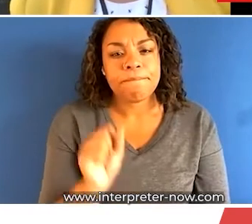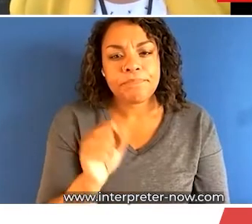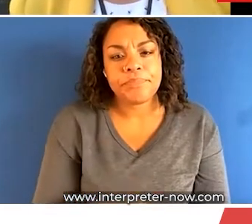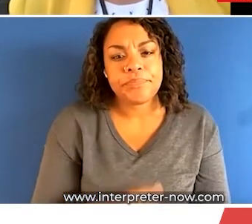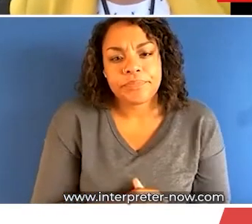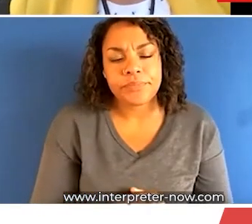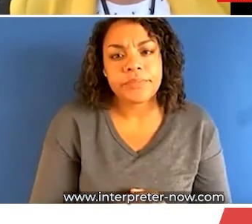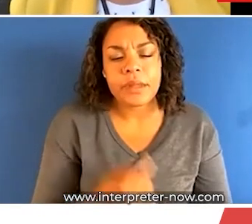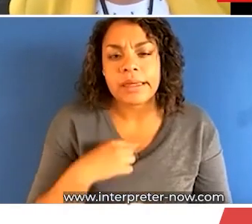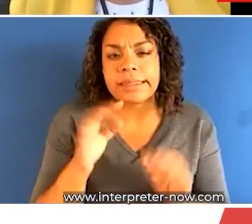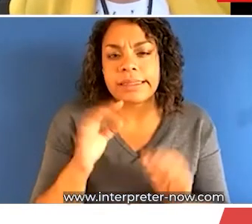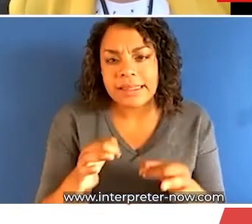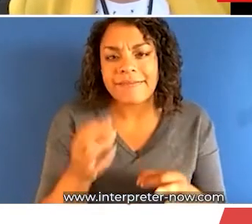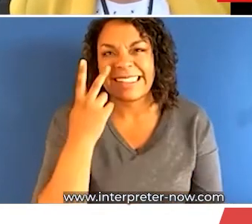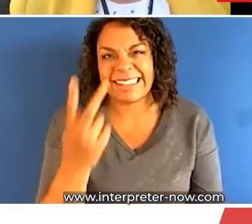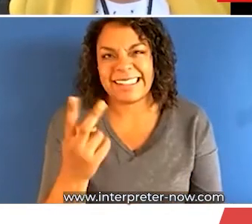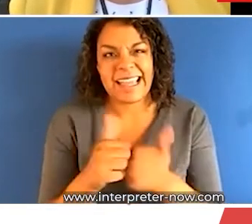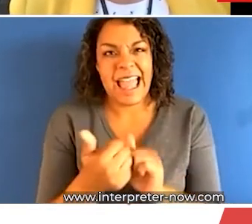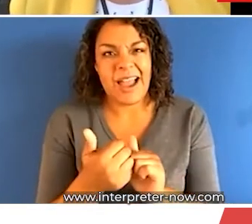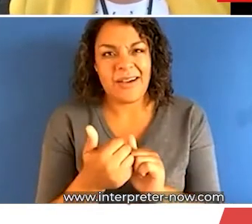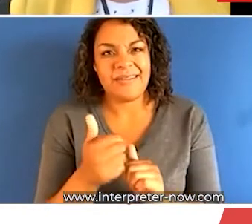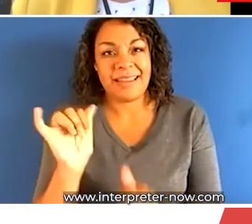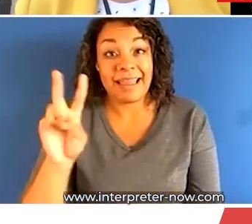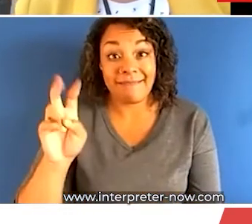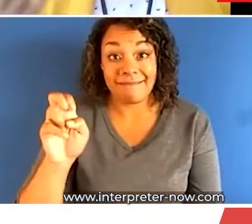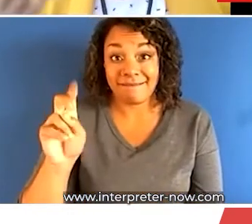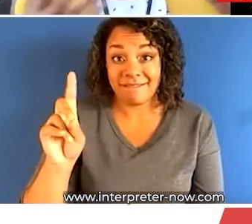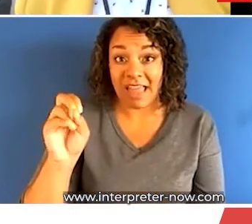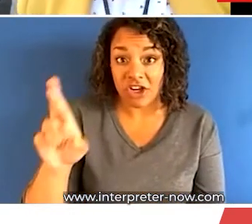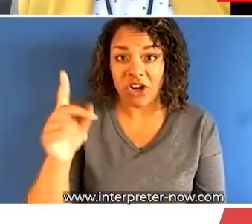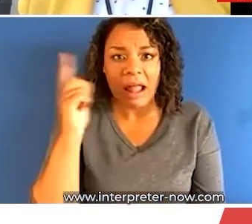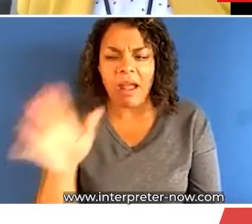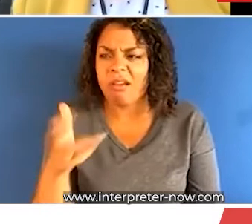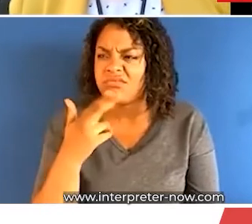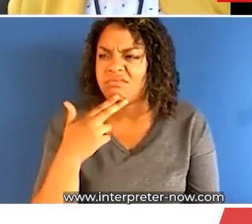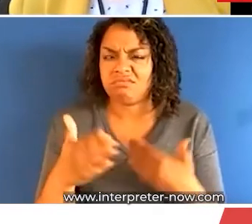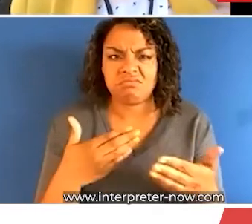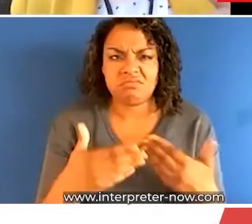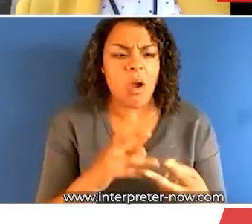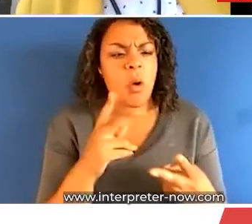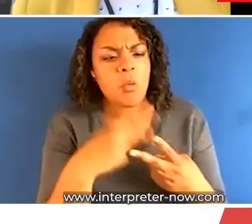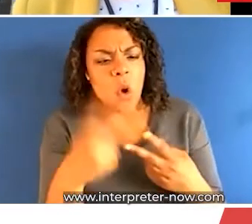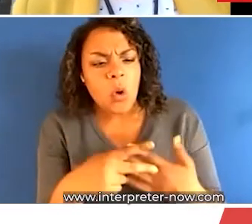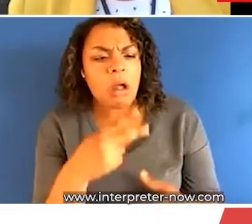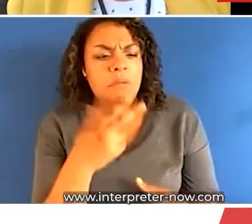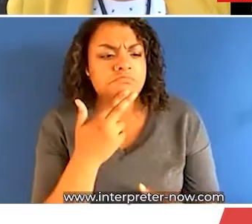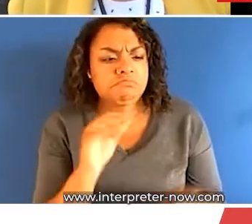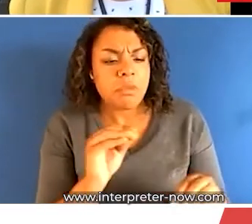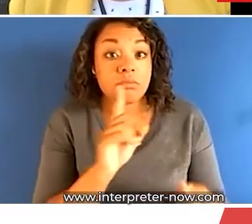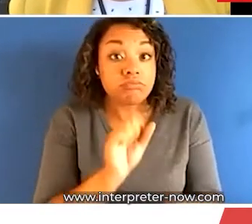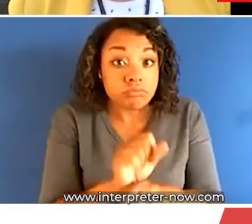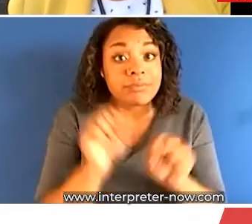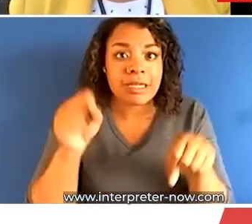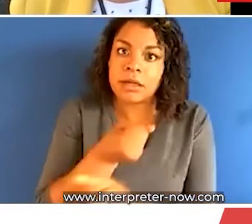I think I definitely see how something like a vendor can seem so small, or some program can seem, but it can have huge